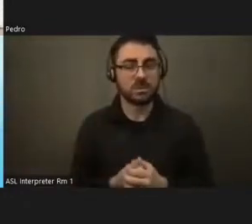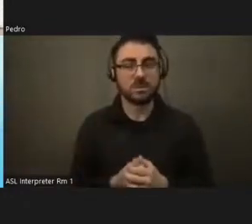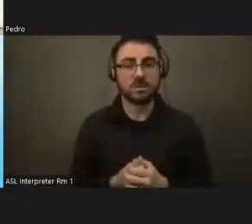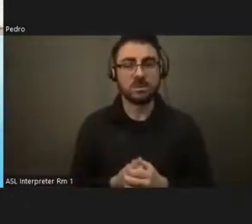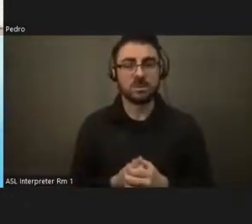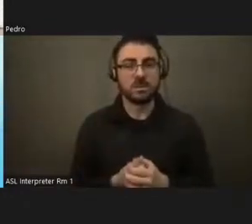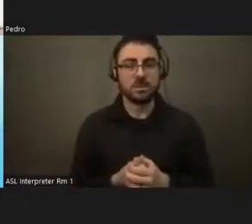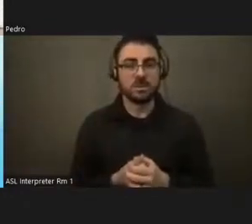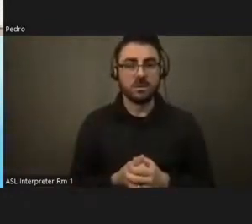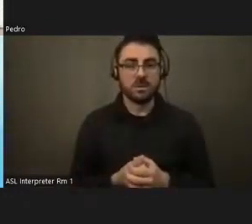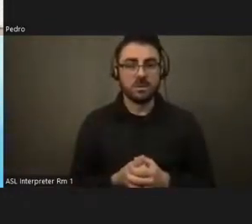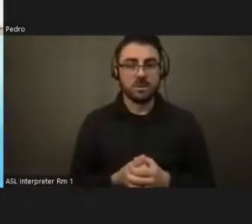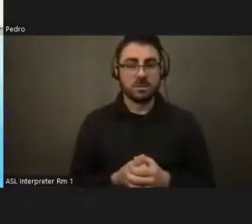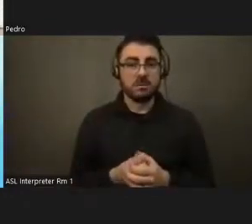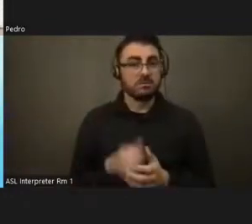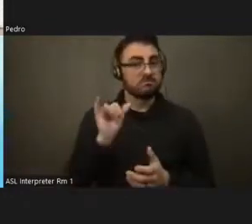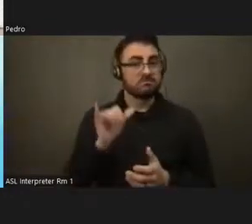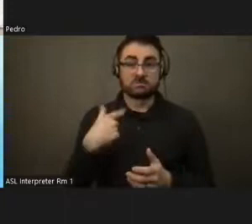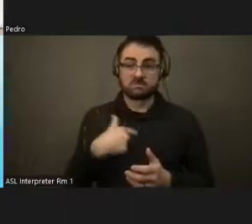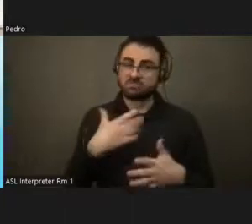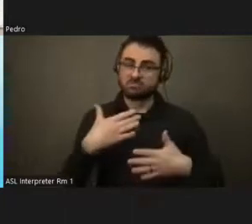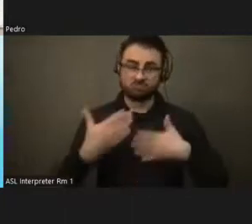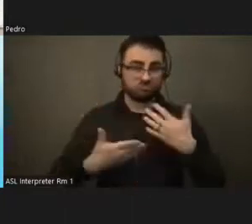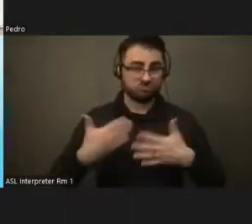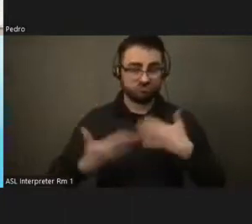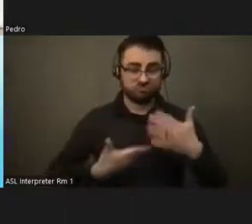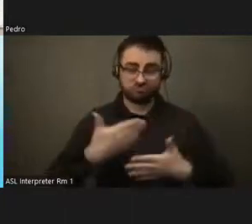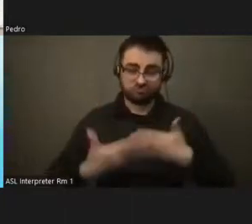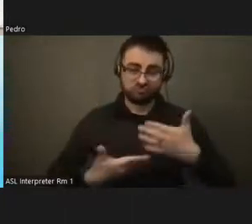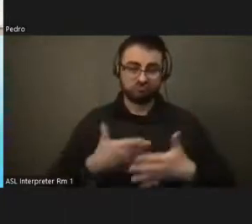steam ahead in being part of the